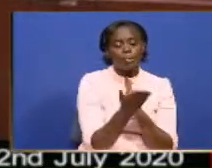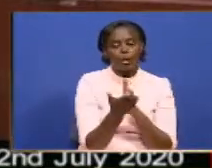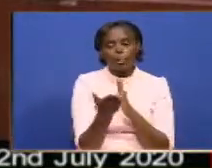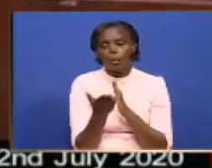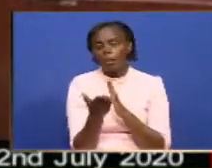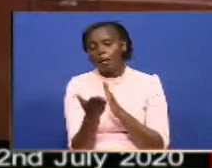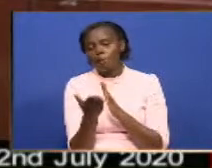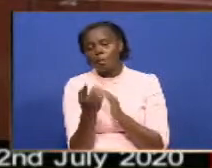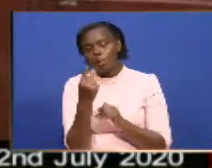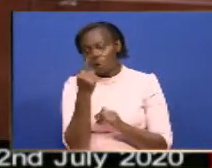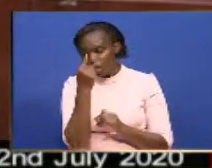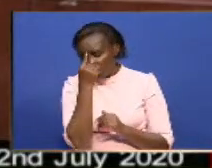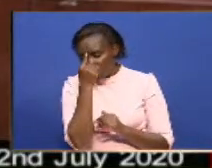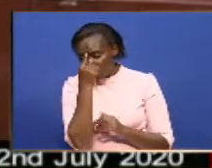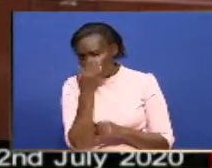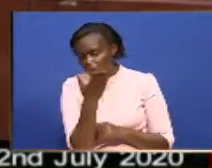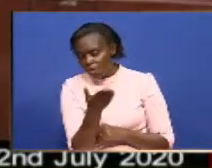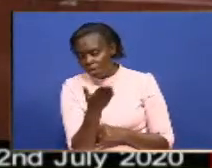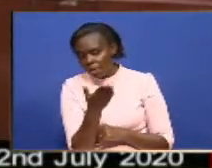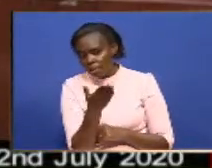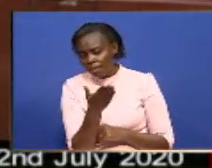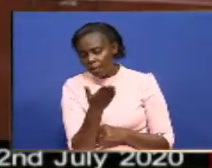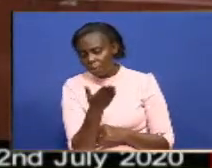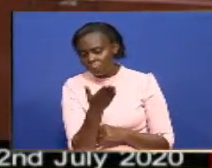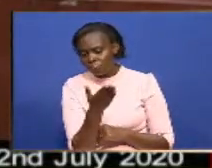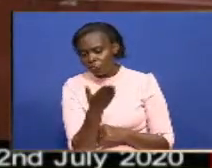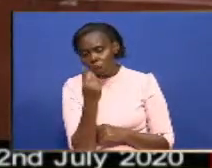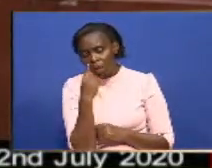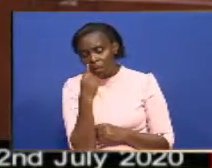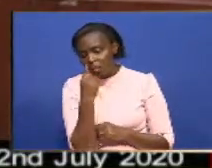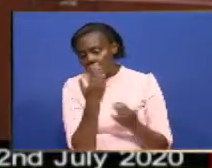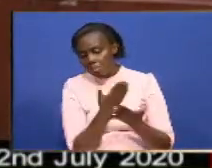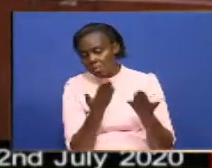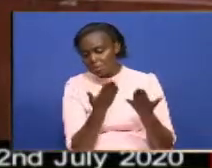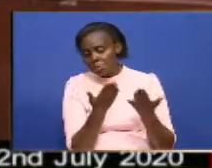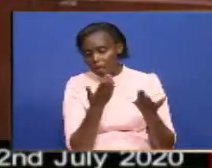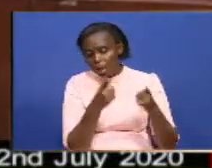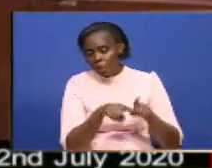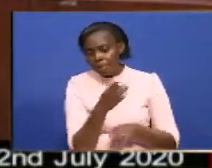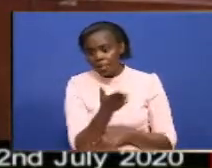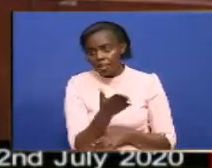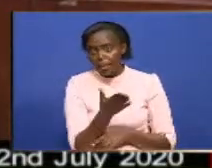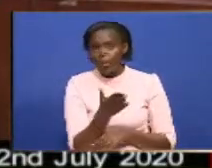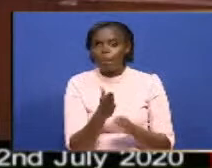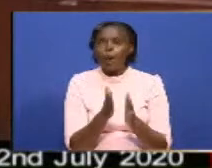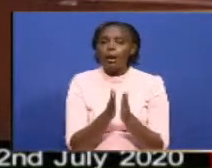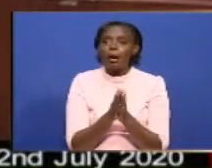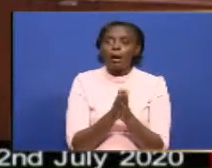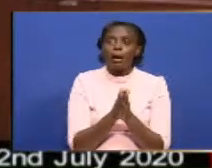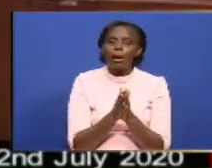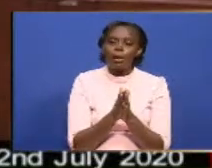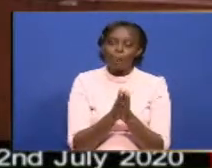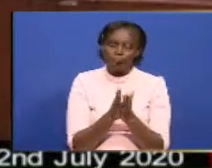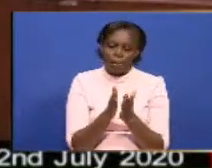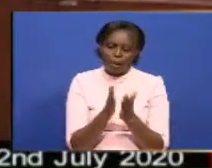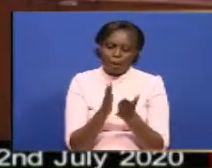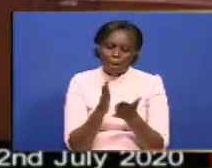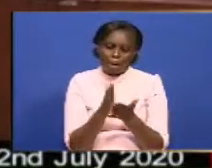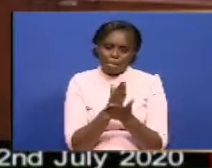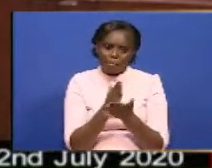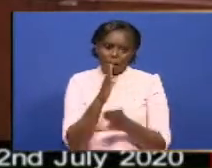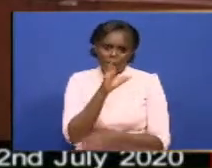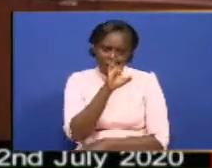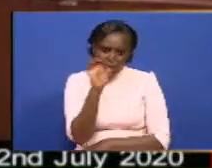Bangladesh, what they are, for example, going through with the Rohingya and the others. And the Middle East, the displacement of the